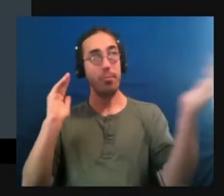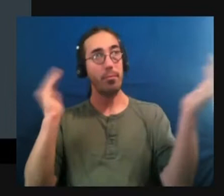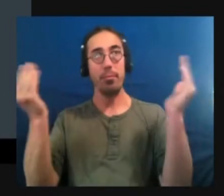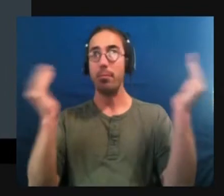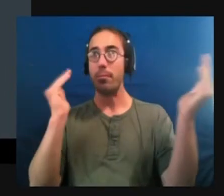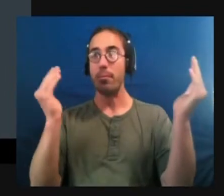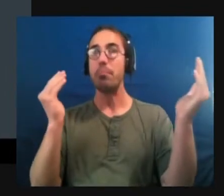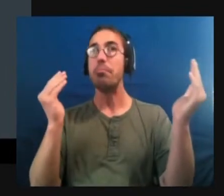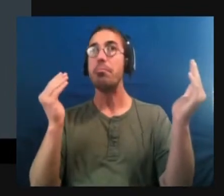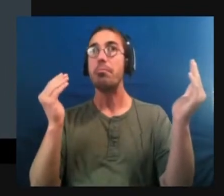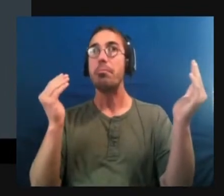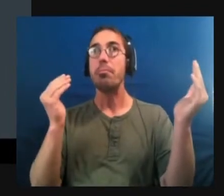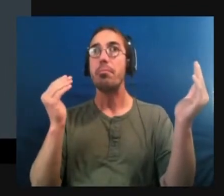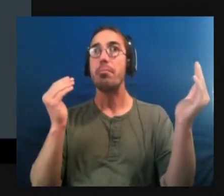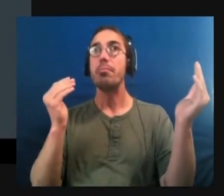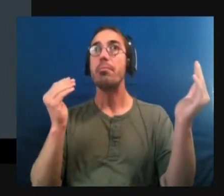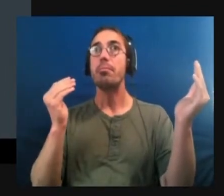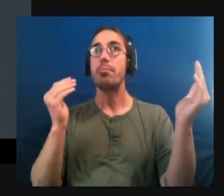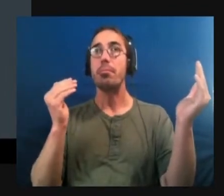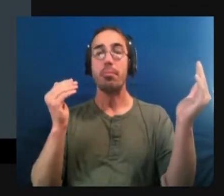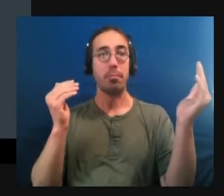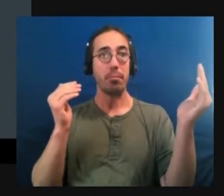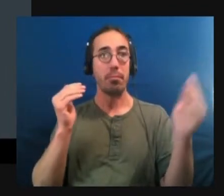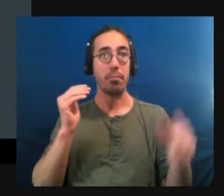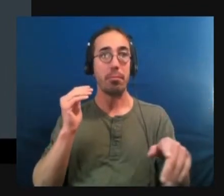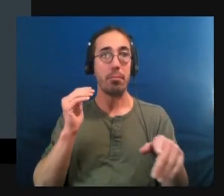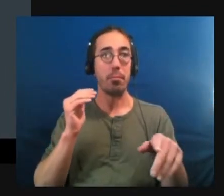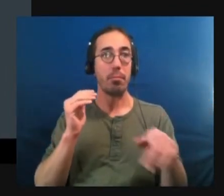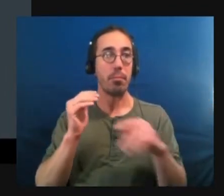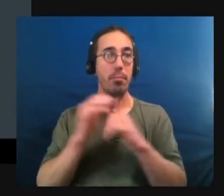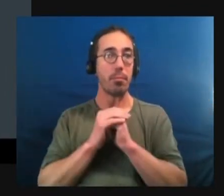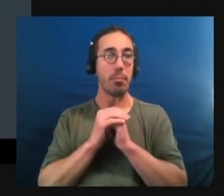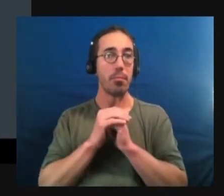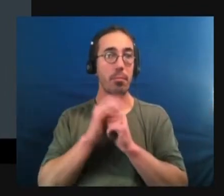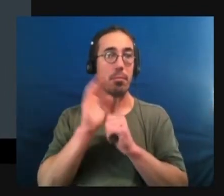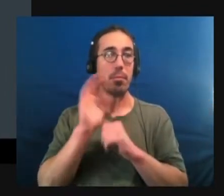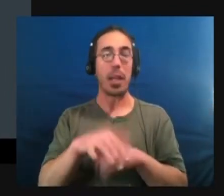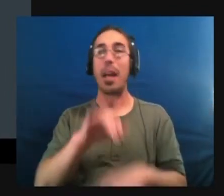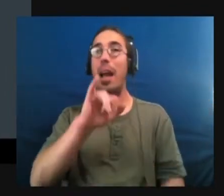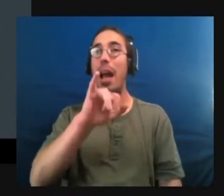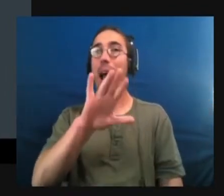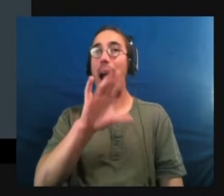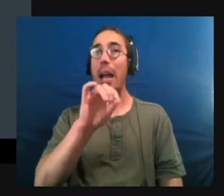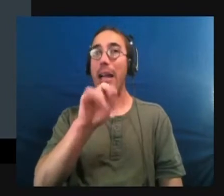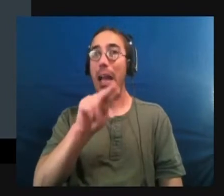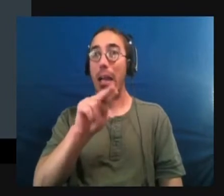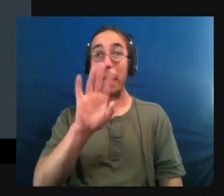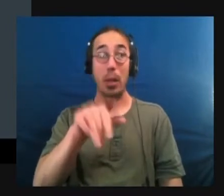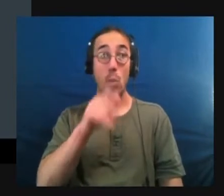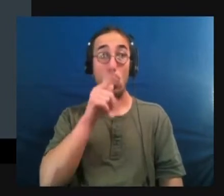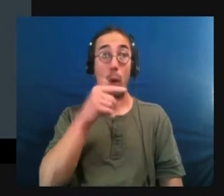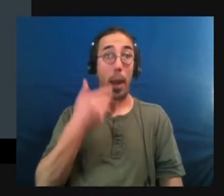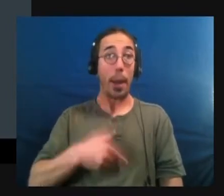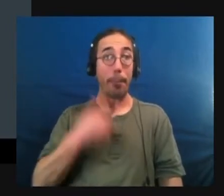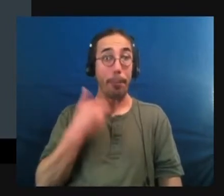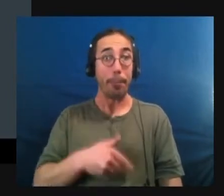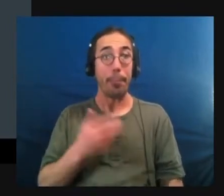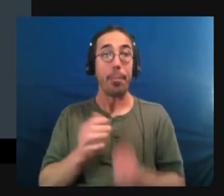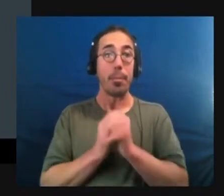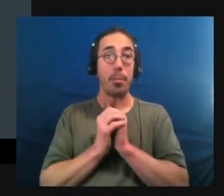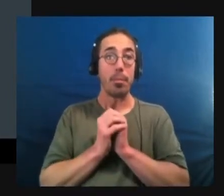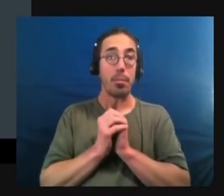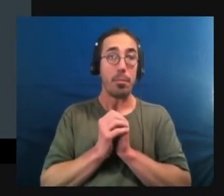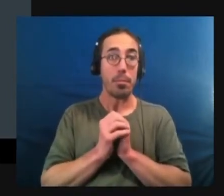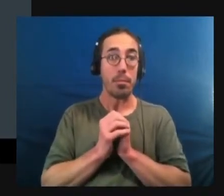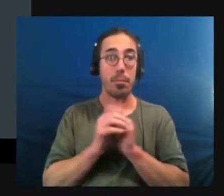imagine this is me, this little icon right here is me, and this is my son, and we are looking at each other with